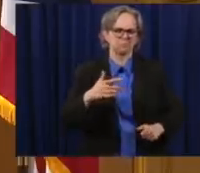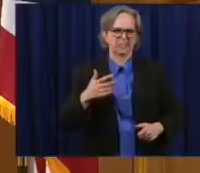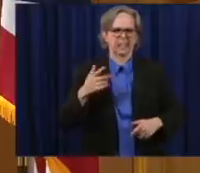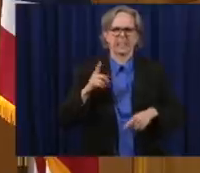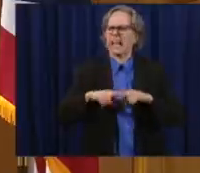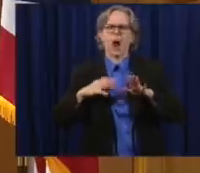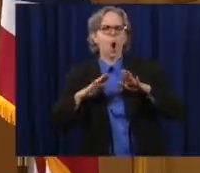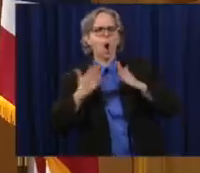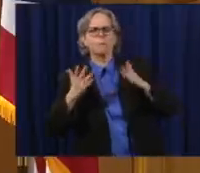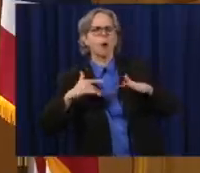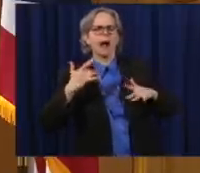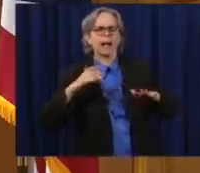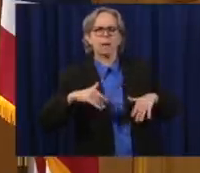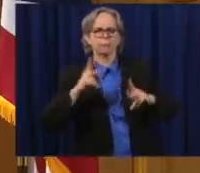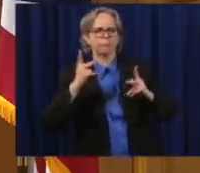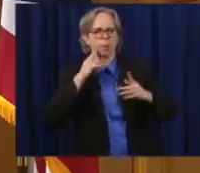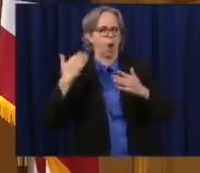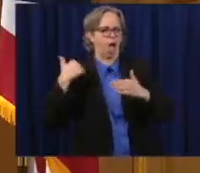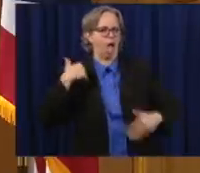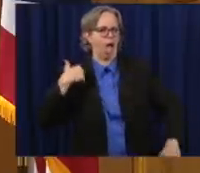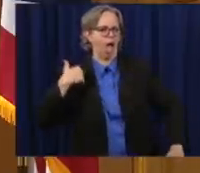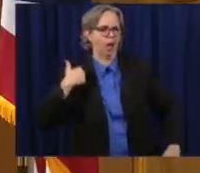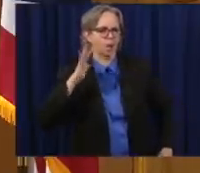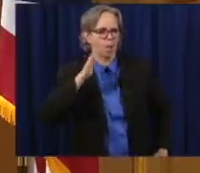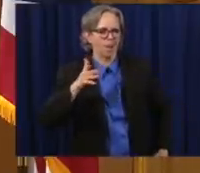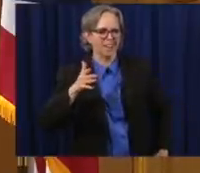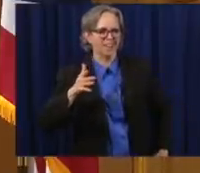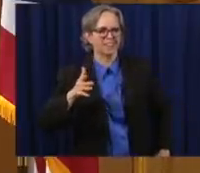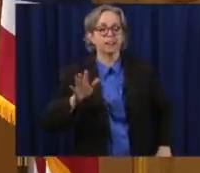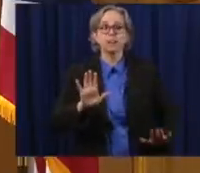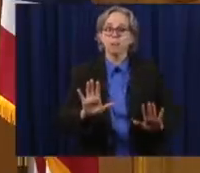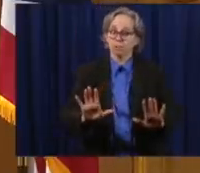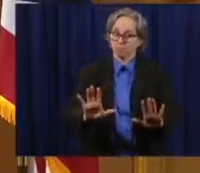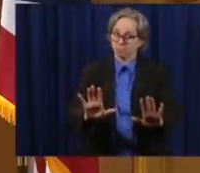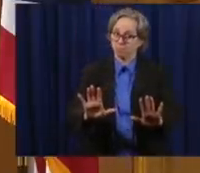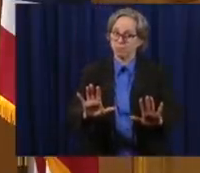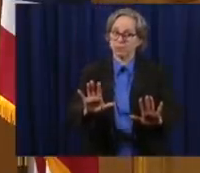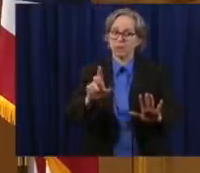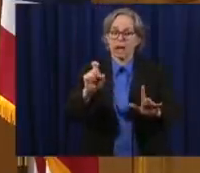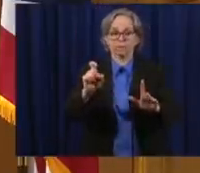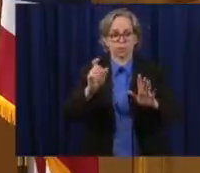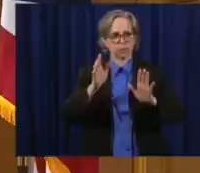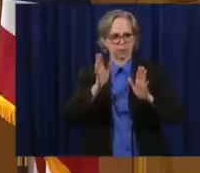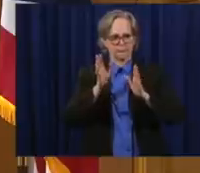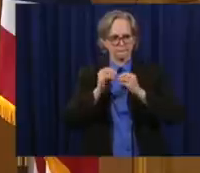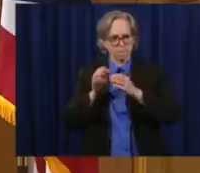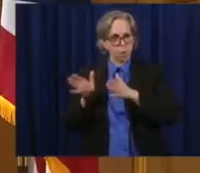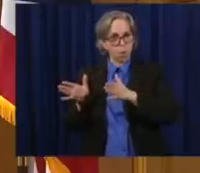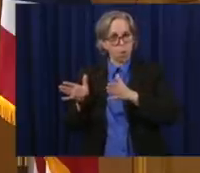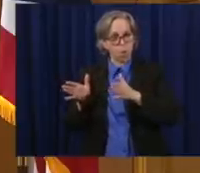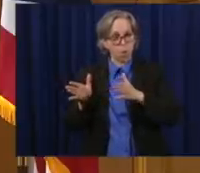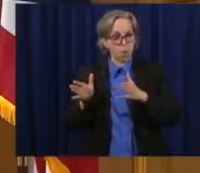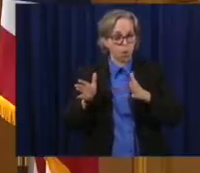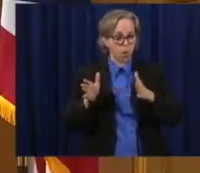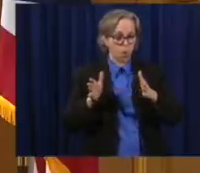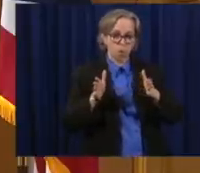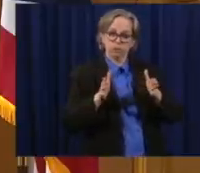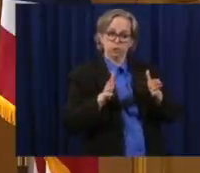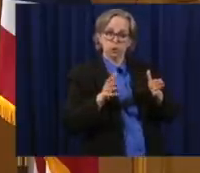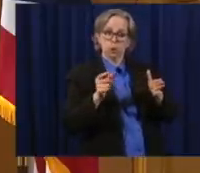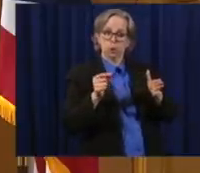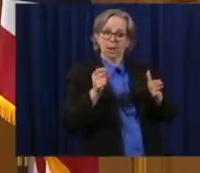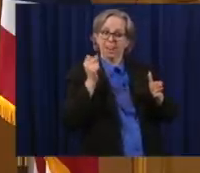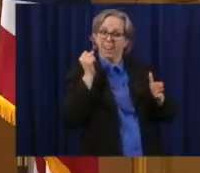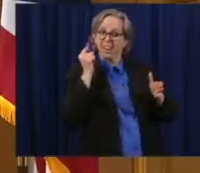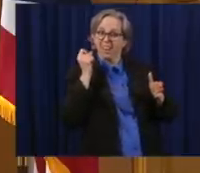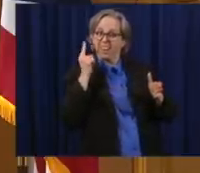So that's going to be the push. But we got to set a date, and we got to start moving in that direction. But at the same time, we're reading numbers every single day. We're